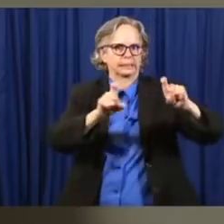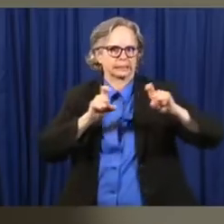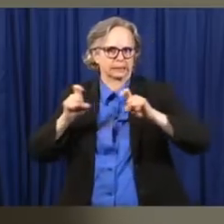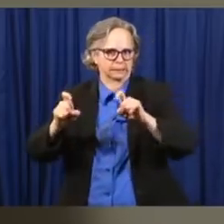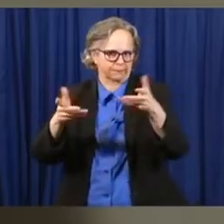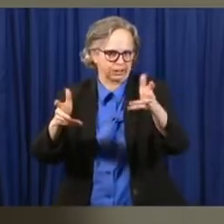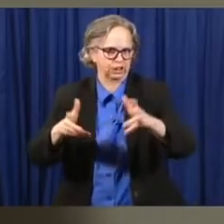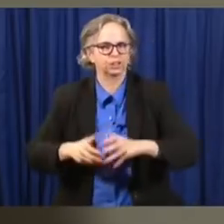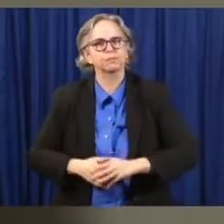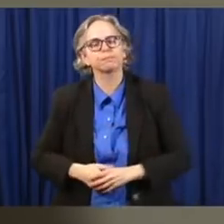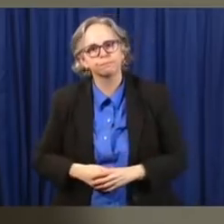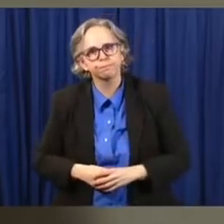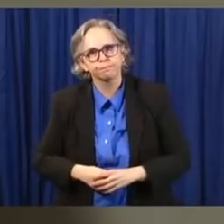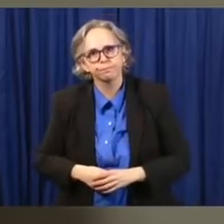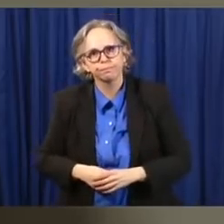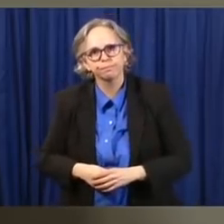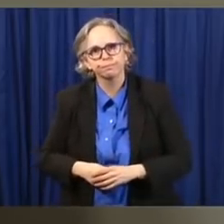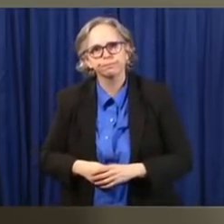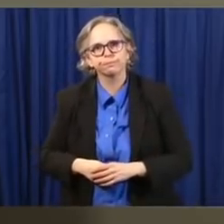Next slide.